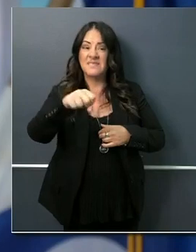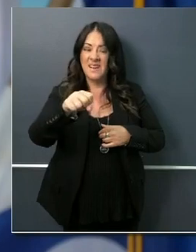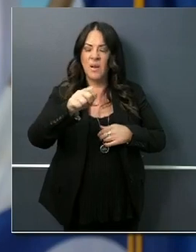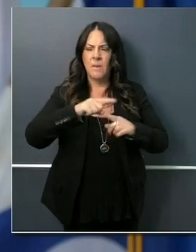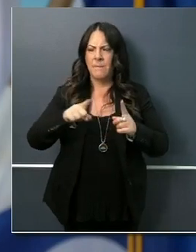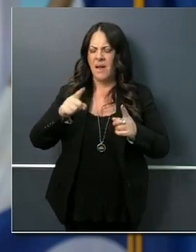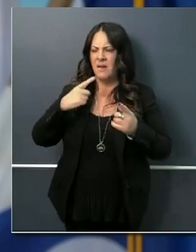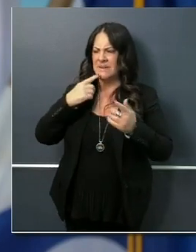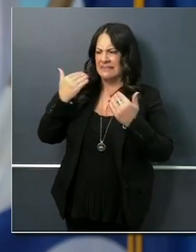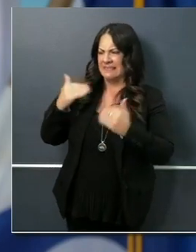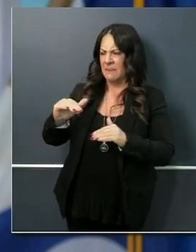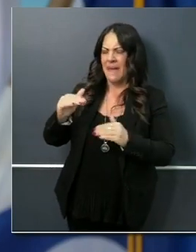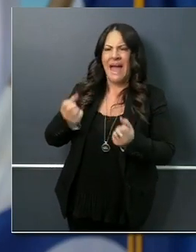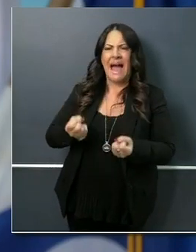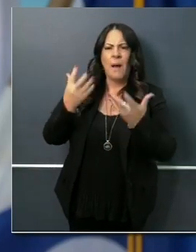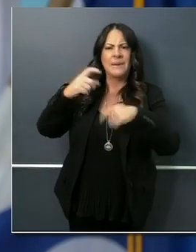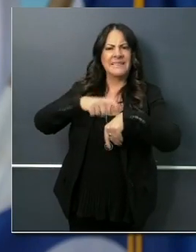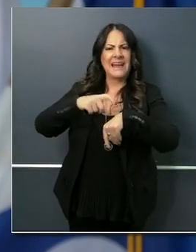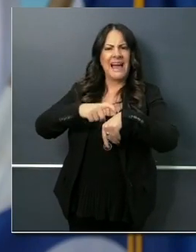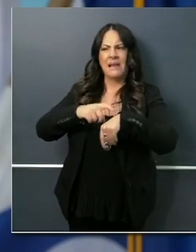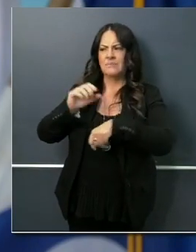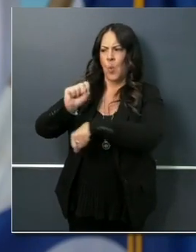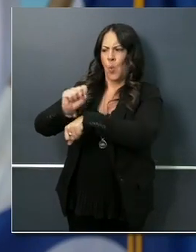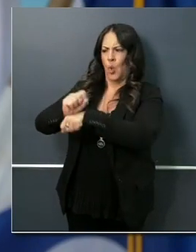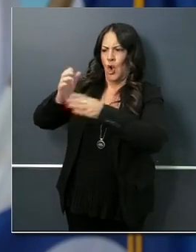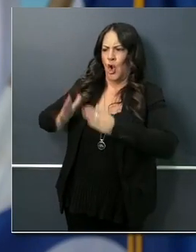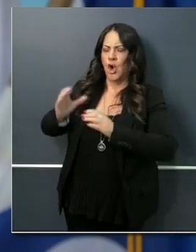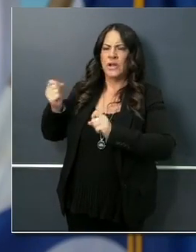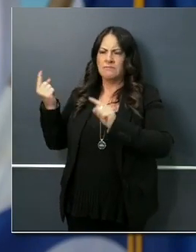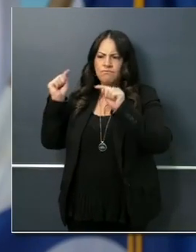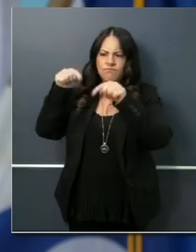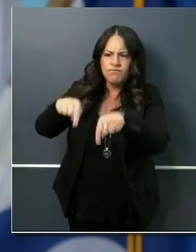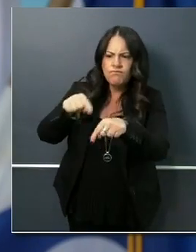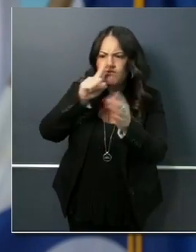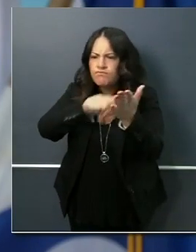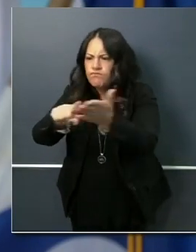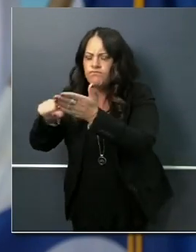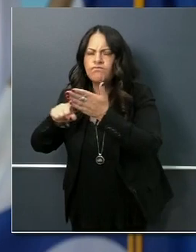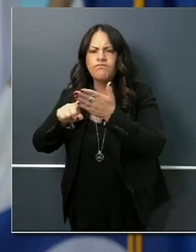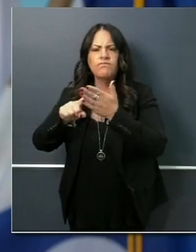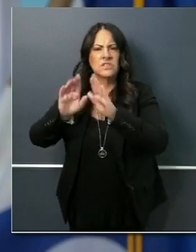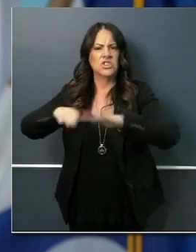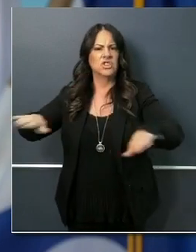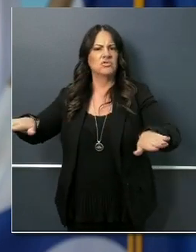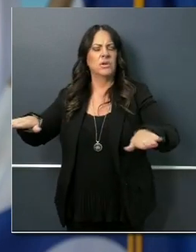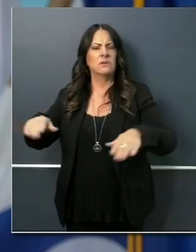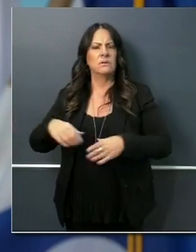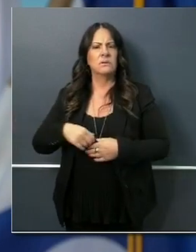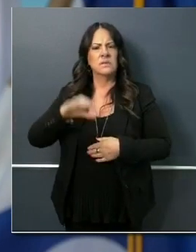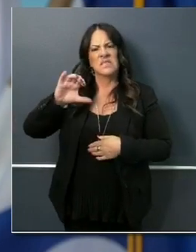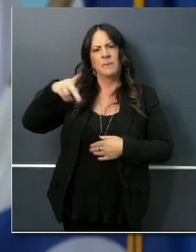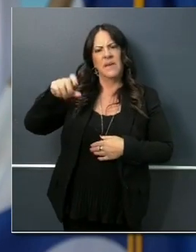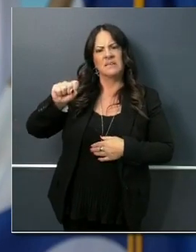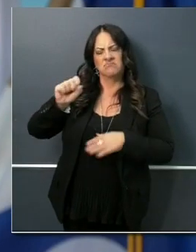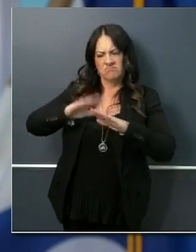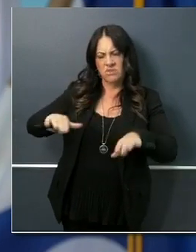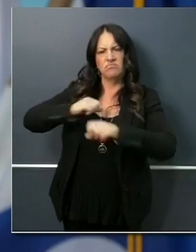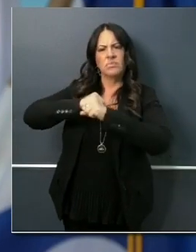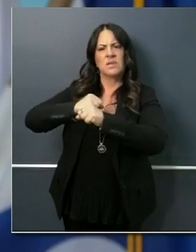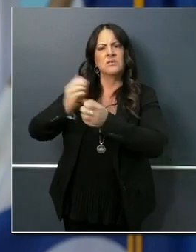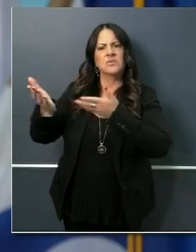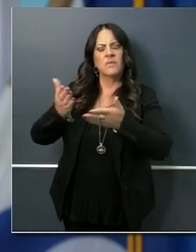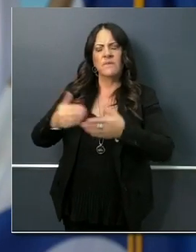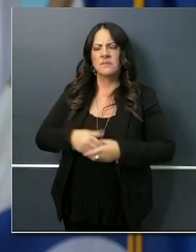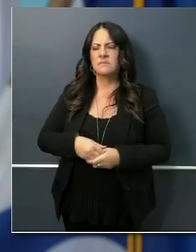limit the number of in-person visits as it relates to our Child Protective Services, what they're providing in terms of